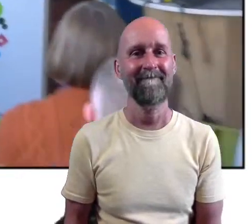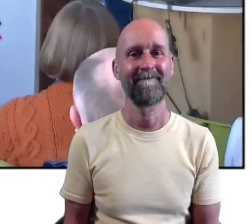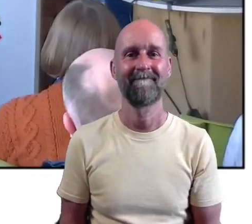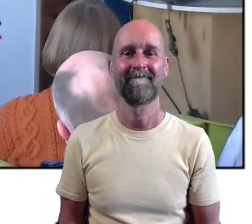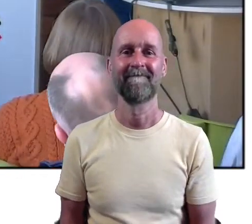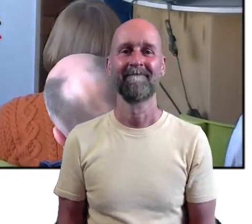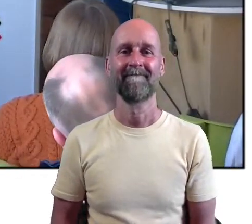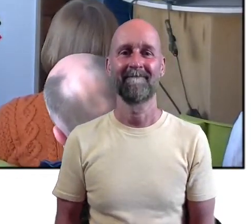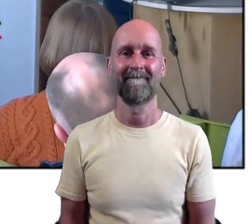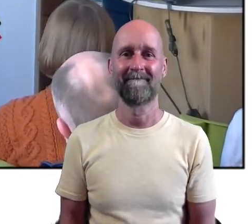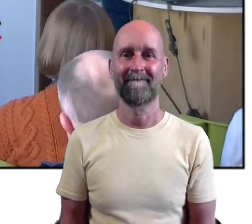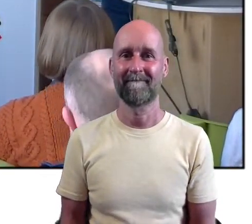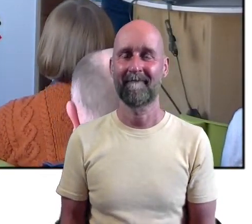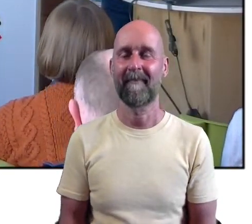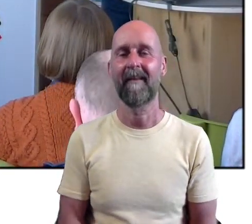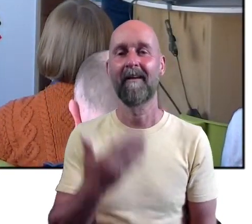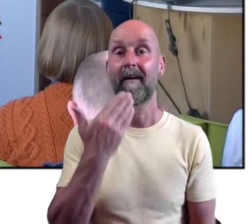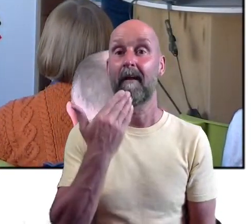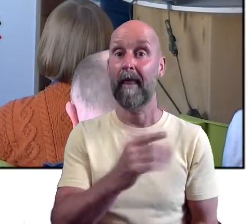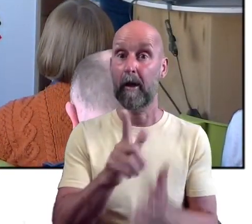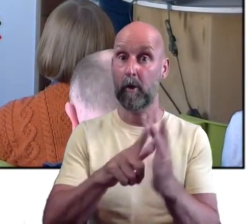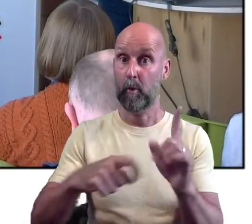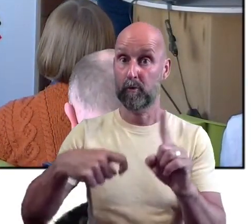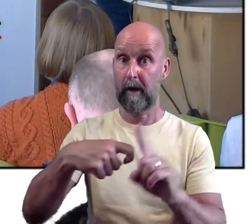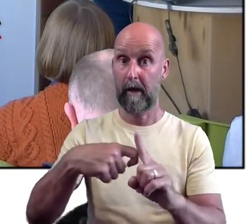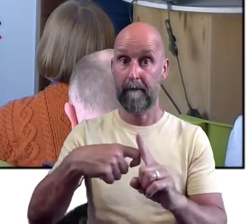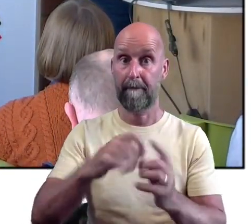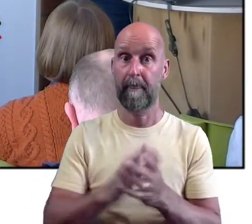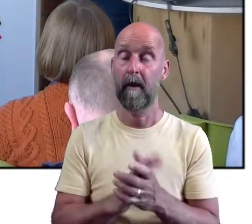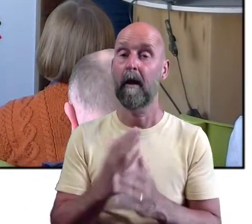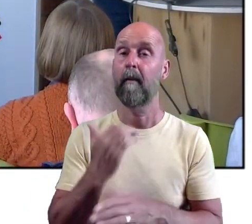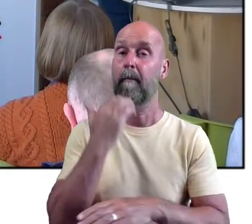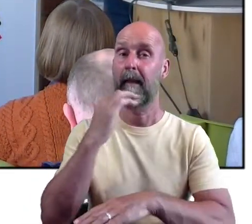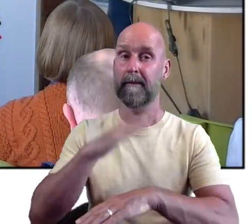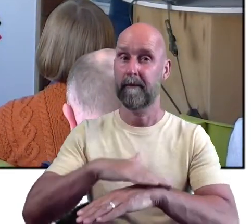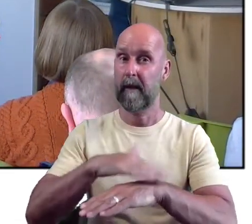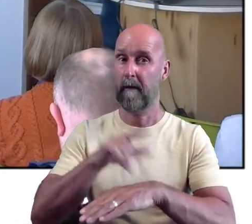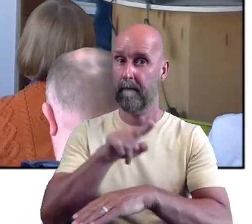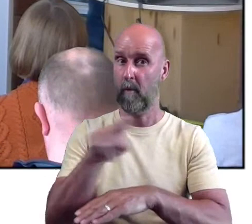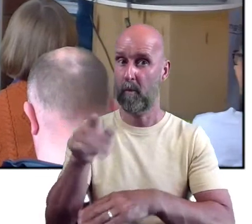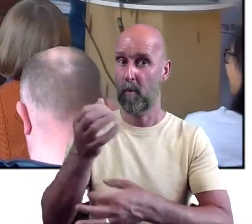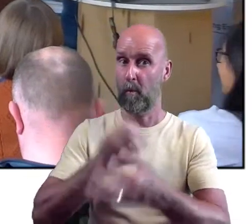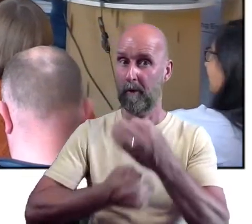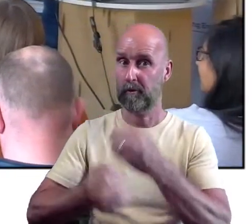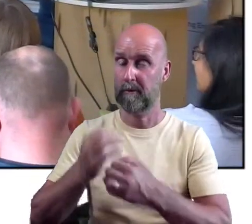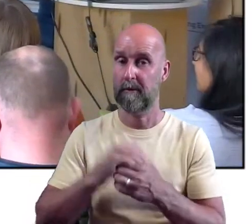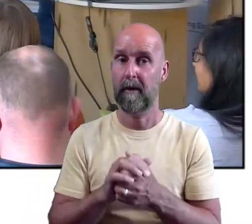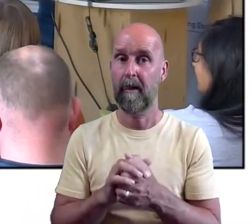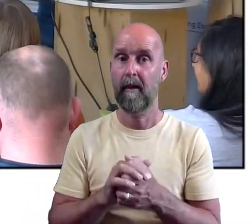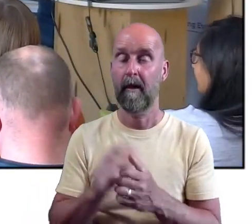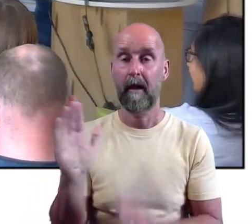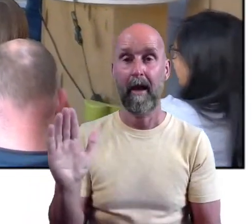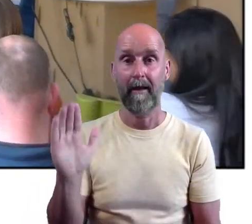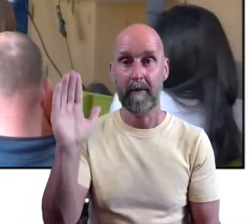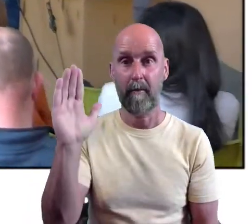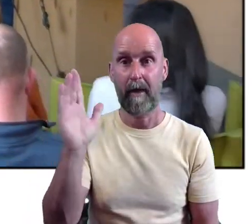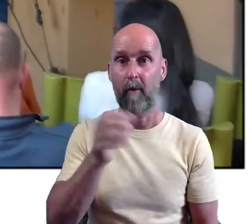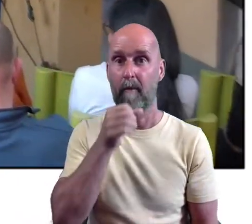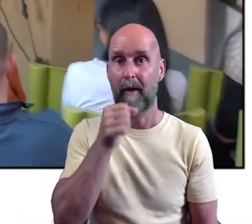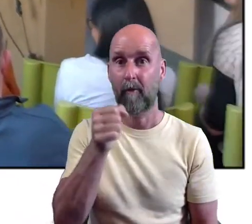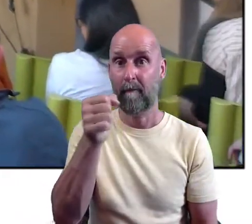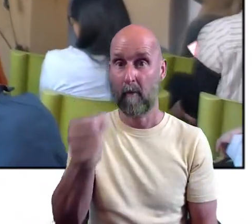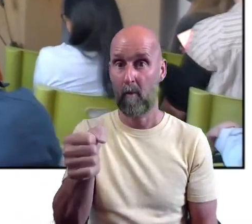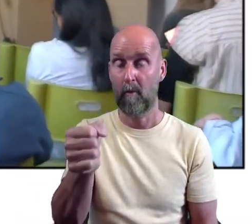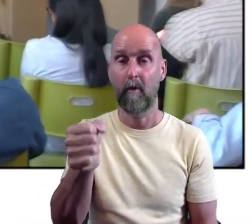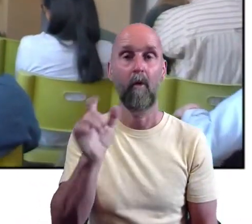All right, thank you very much, Jack. We've got plenty of time for questions. So if you're in the room, stick your hand up. I will pass you a microphone so the people at home can